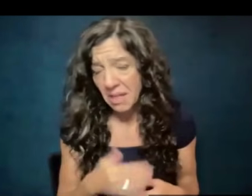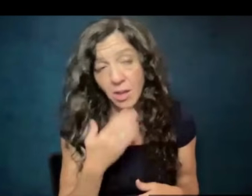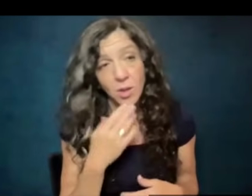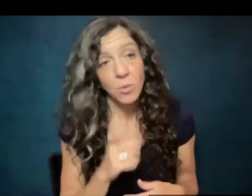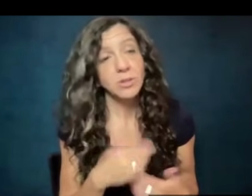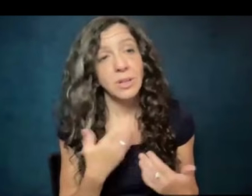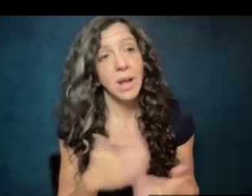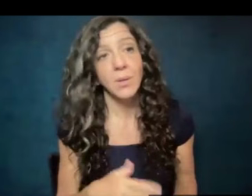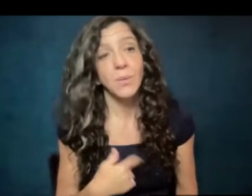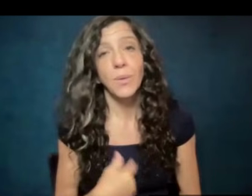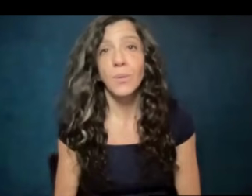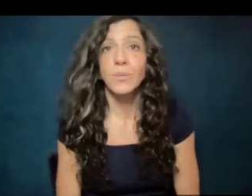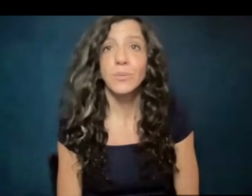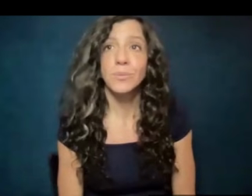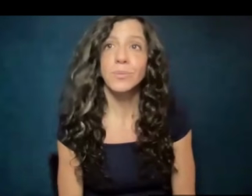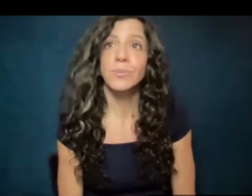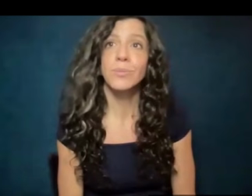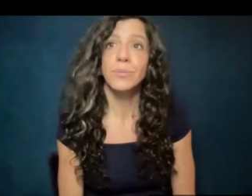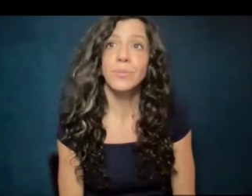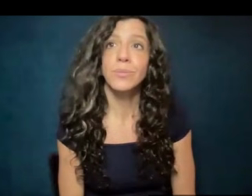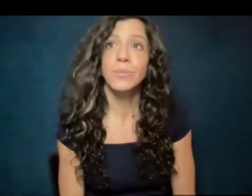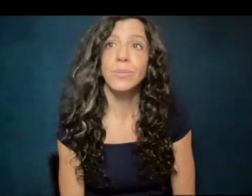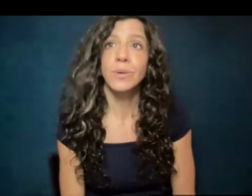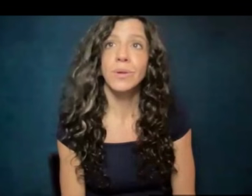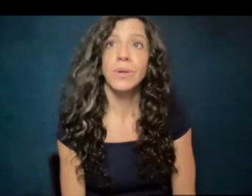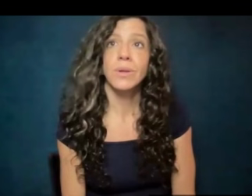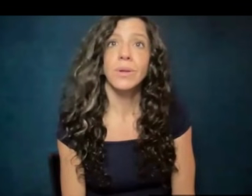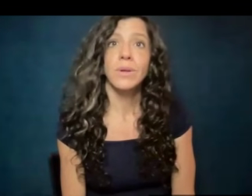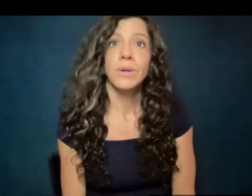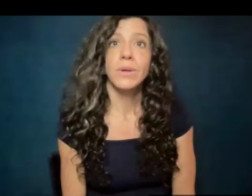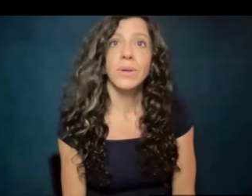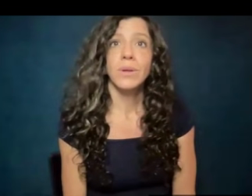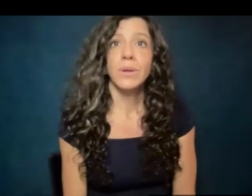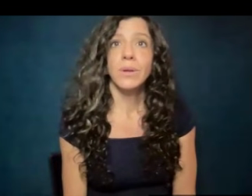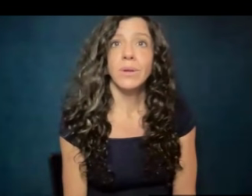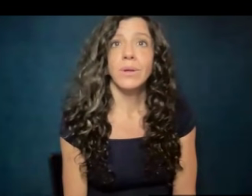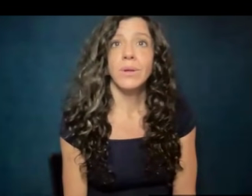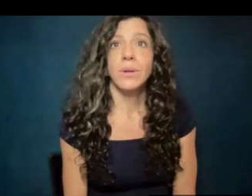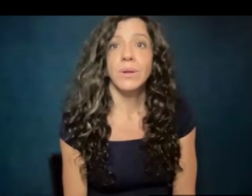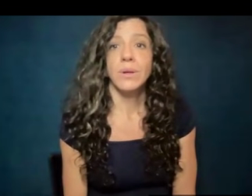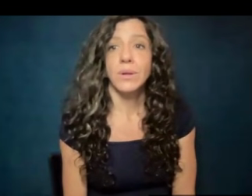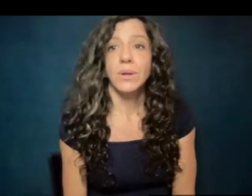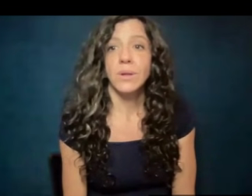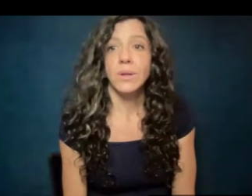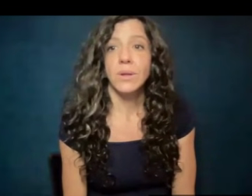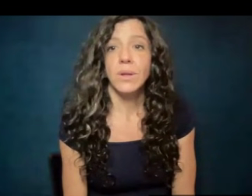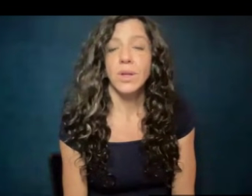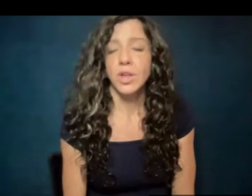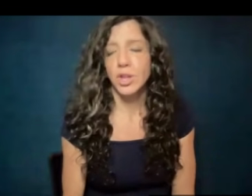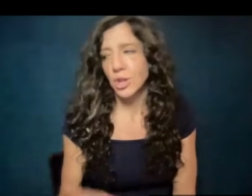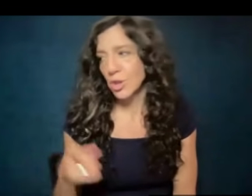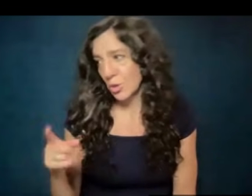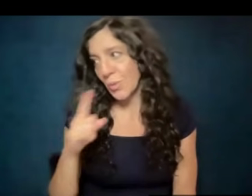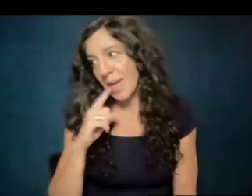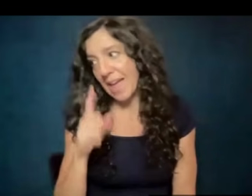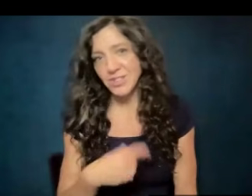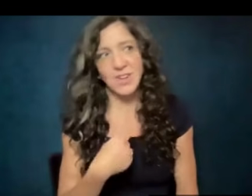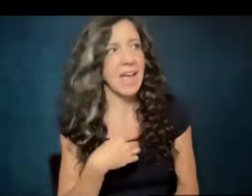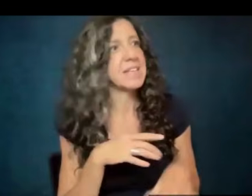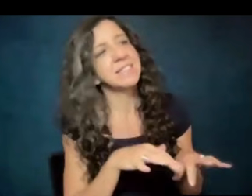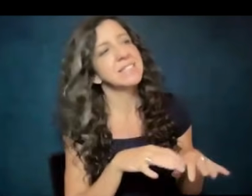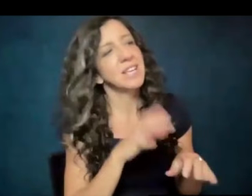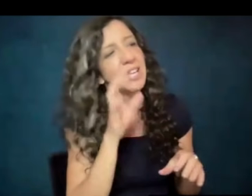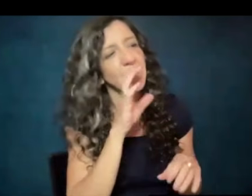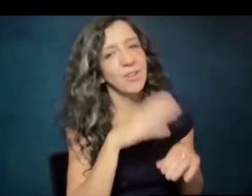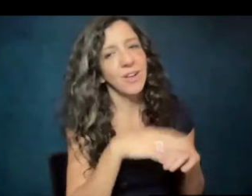question, but I don't know that. I'm going to get, you take a few questions. I'm going to get on my other computer to.